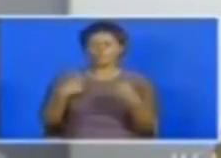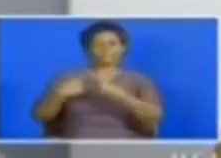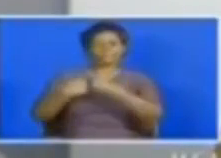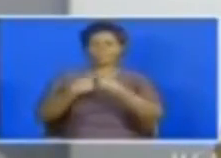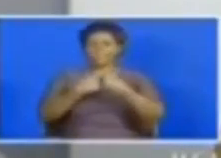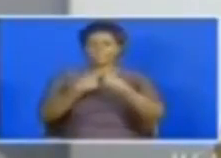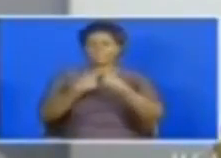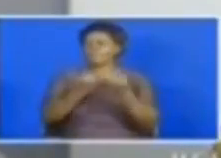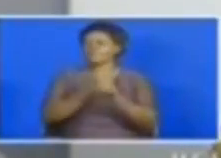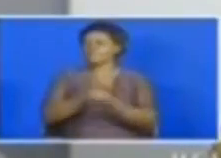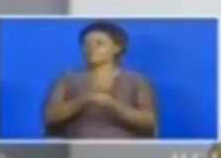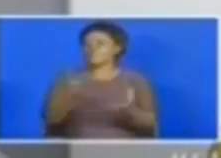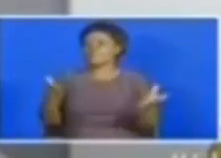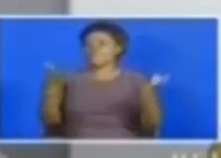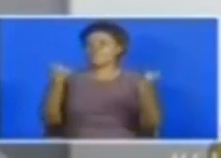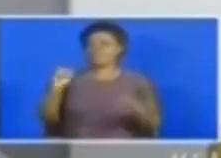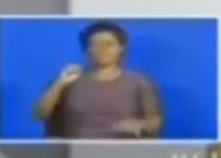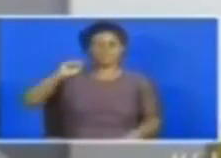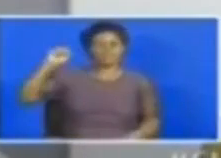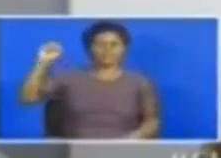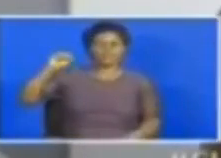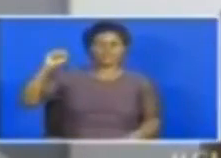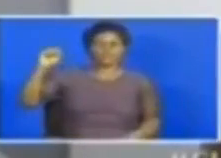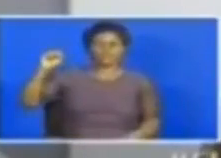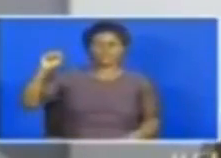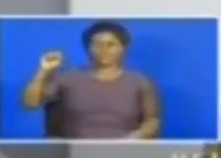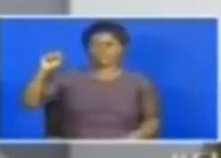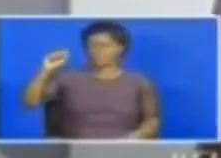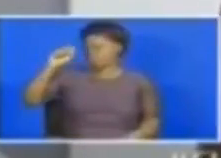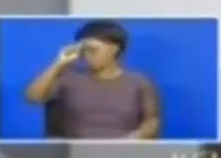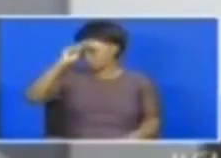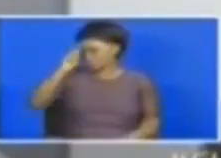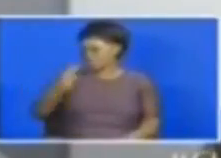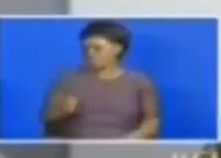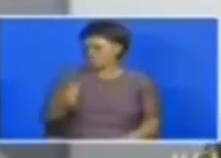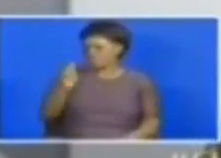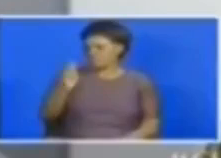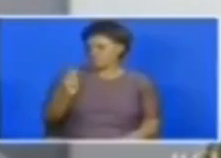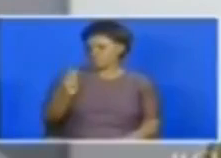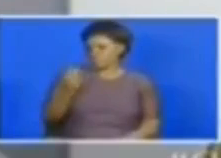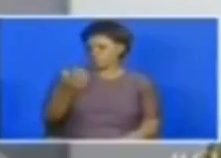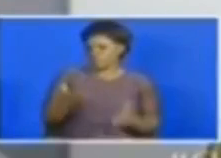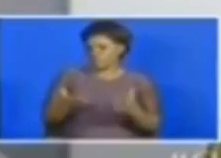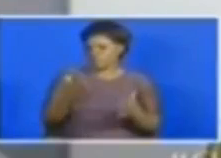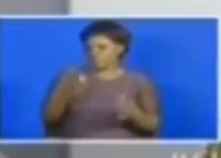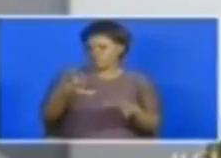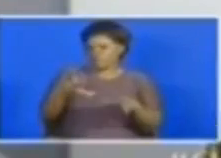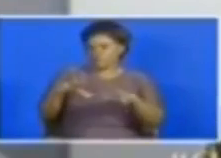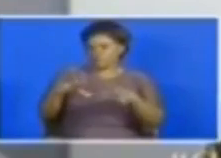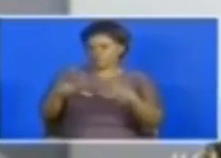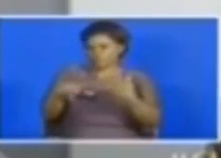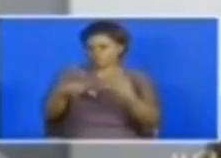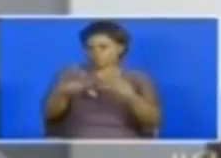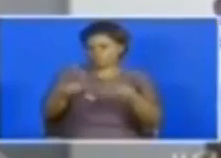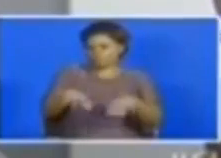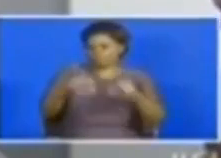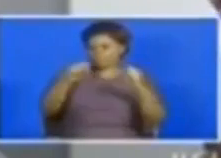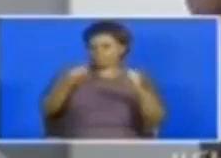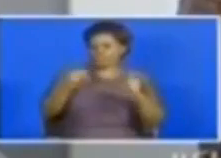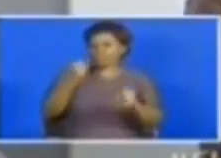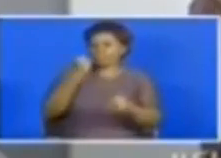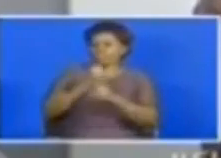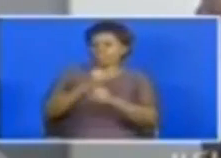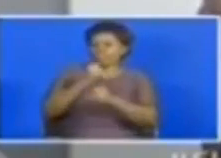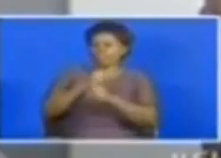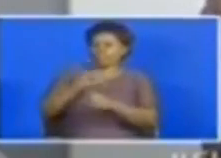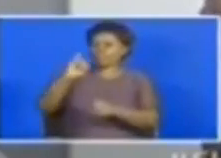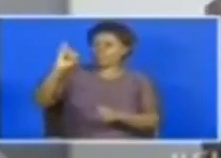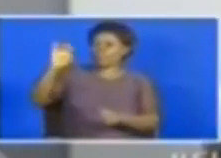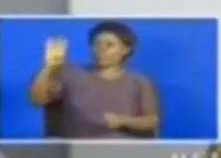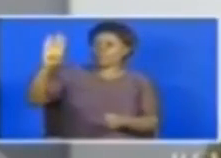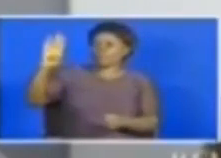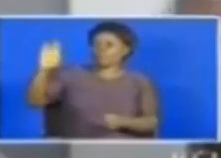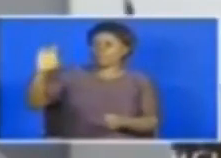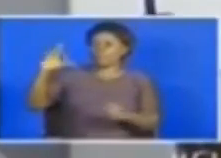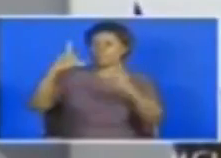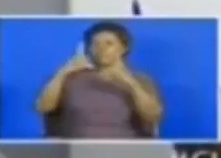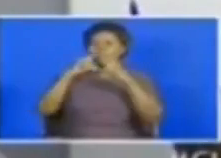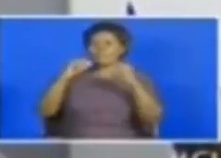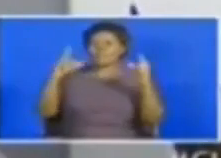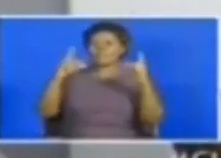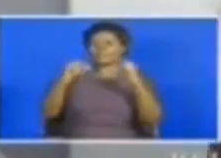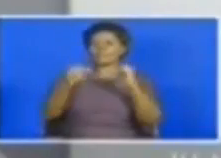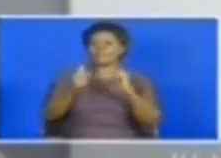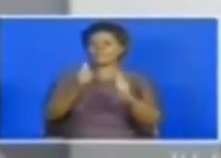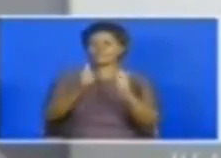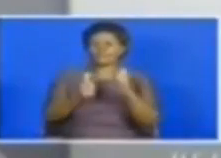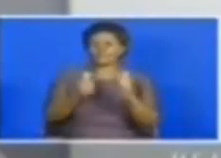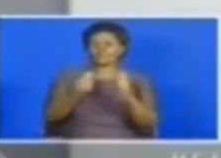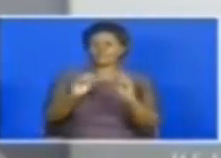challenges. Some in the political sphere say the judiciary might be hampering the work of the IEBC. What is that message? In case I don't